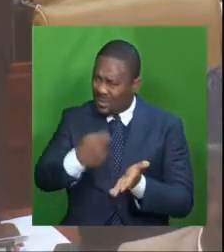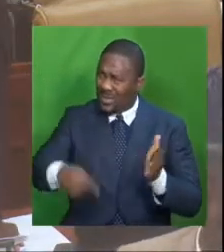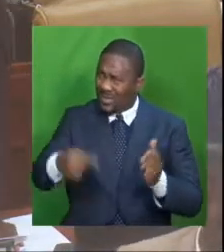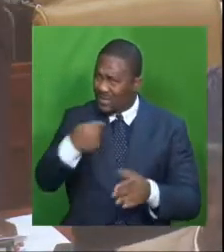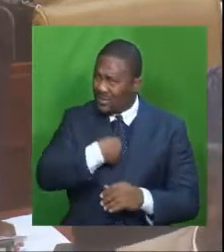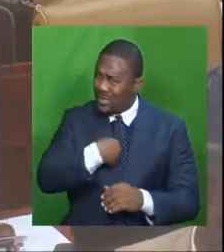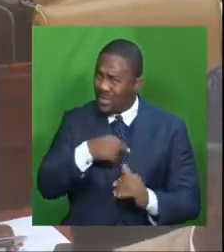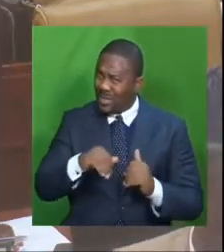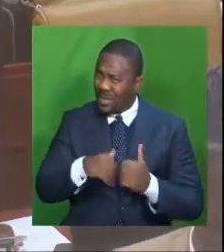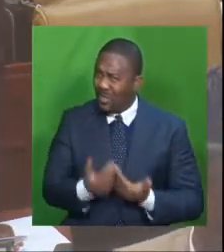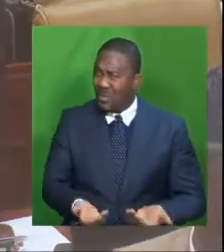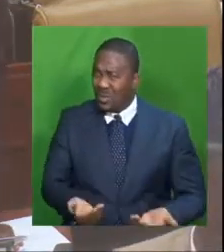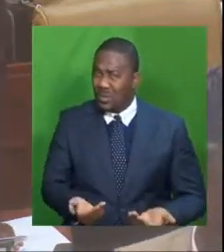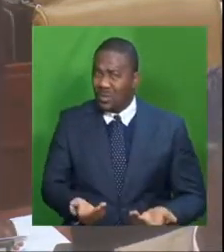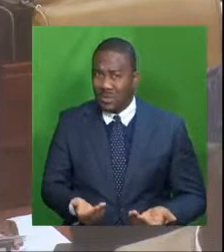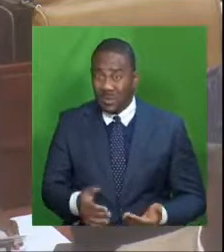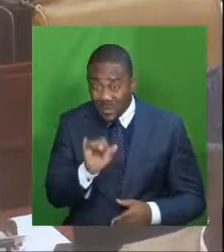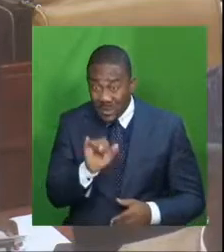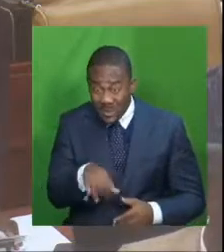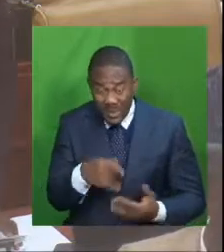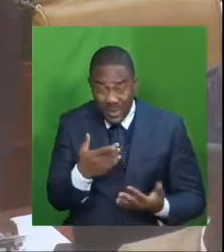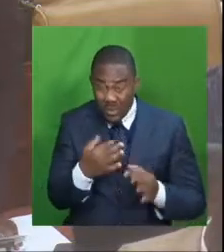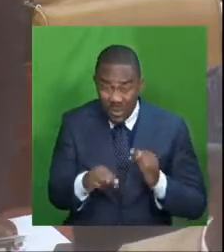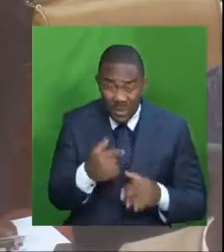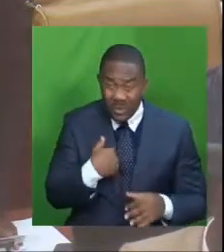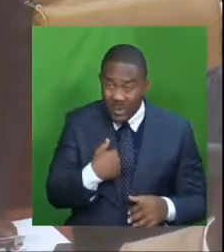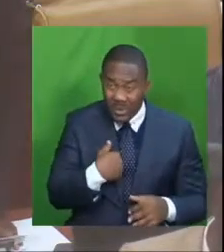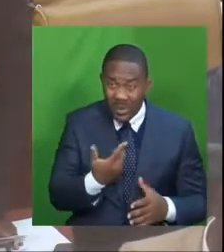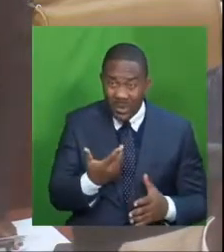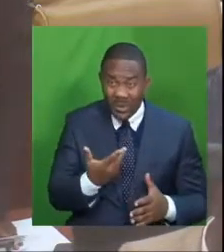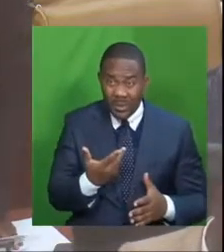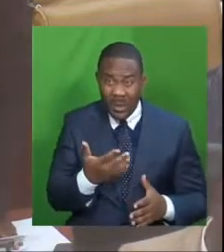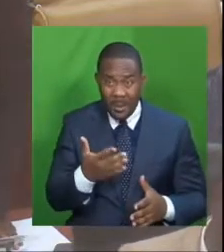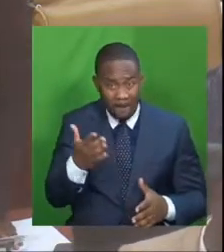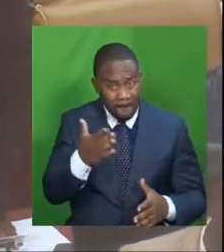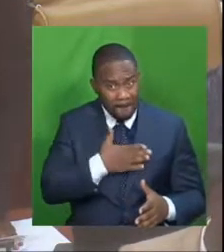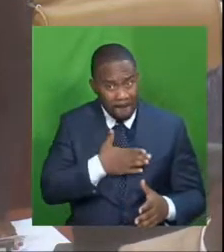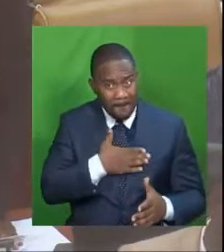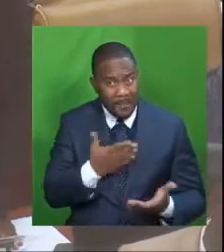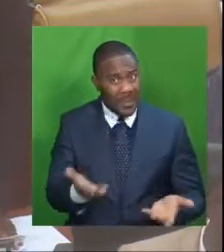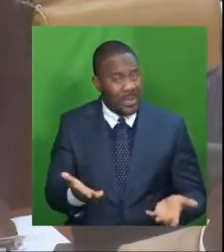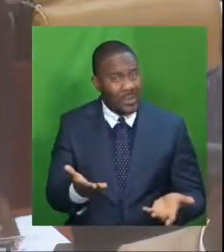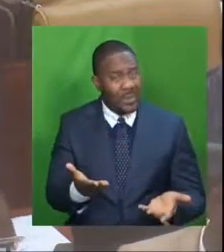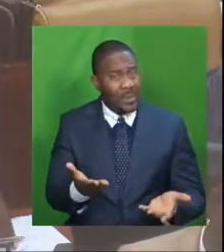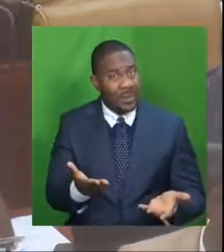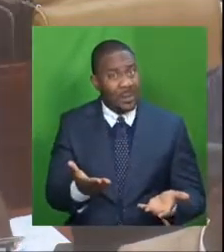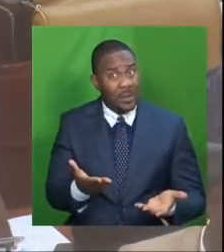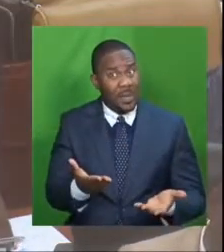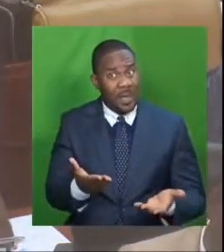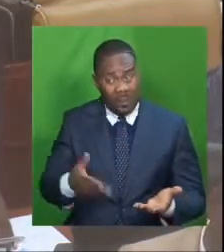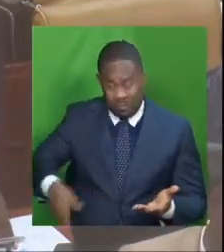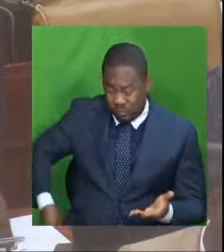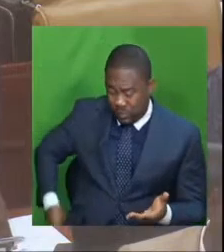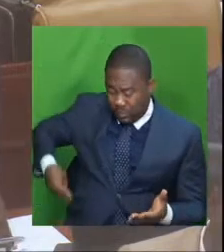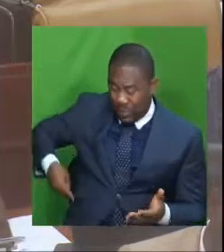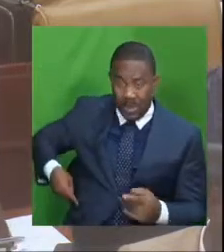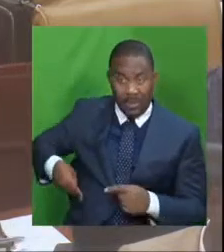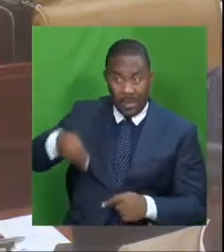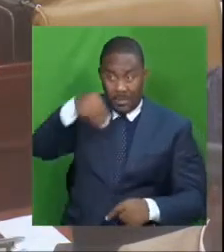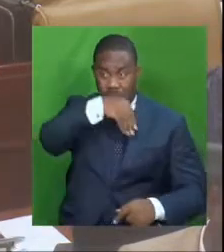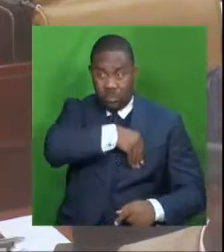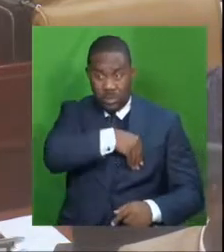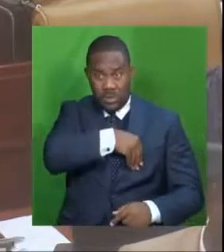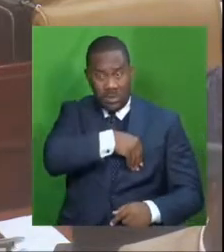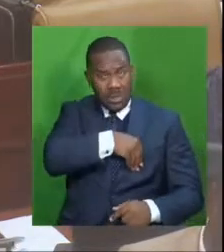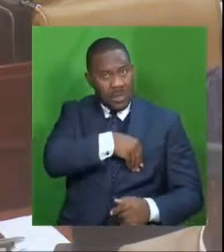is that this simply means that you are taxing me for moving money from my back pocket to my front pocket. How can you do that?